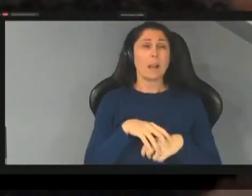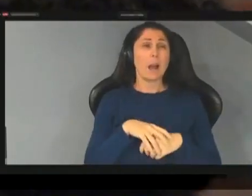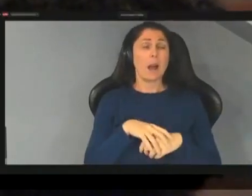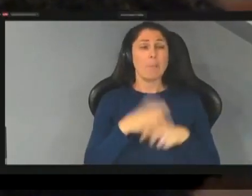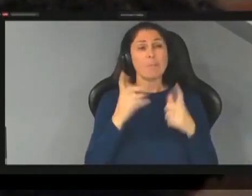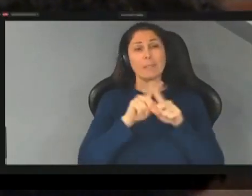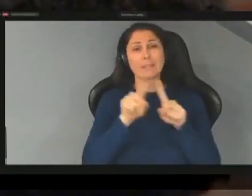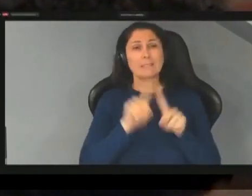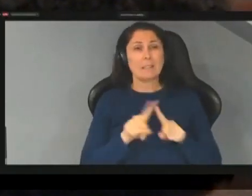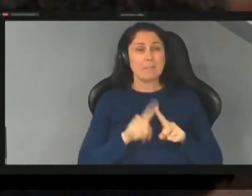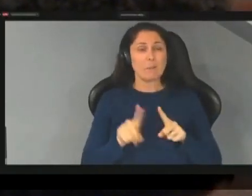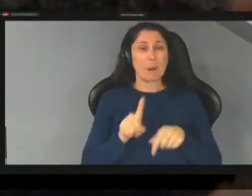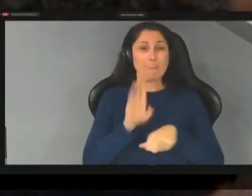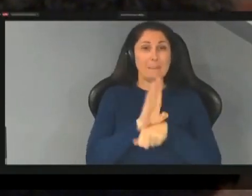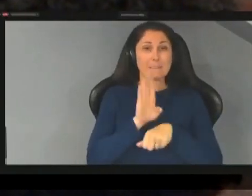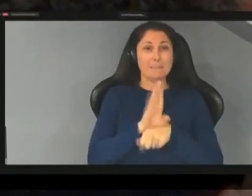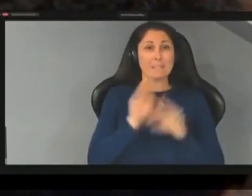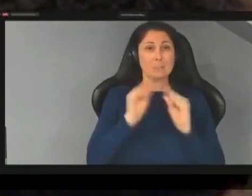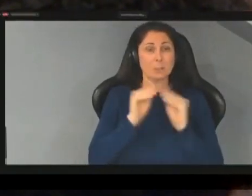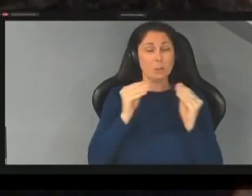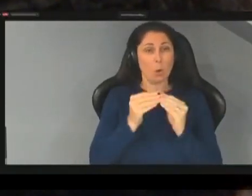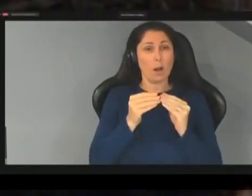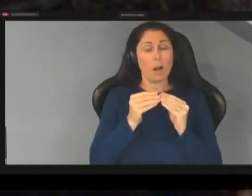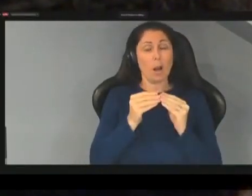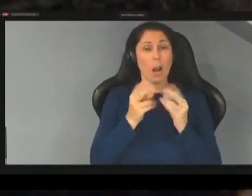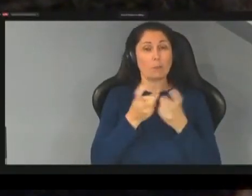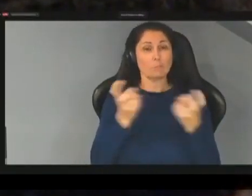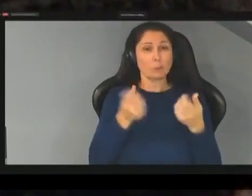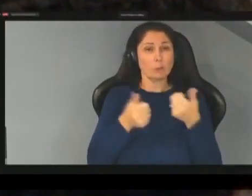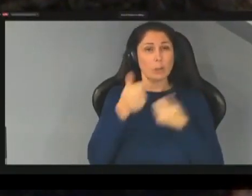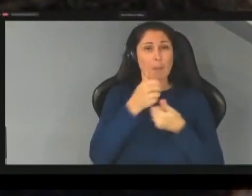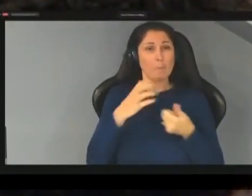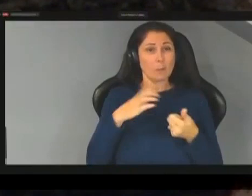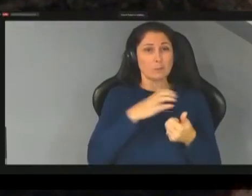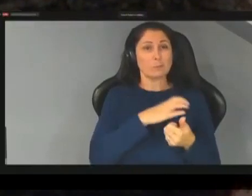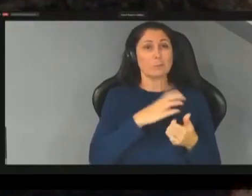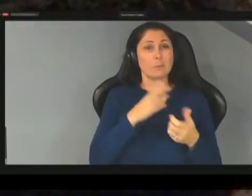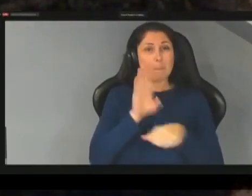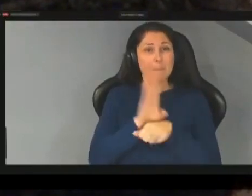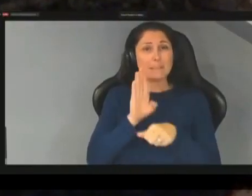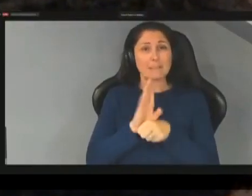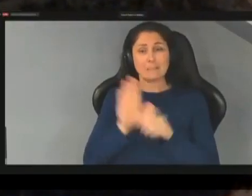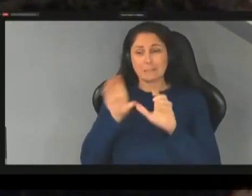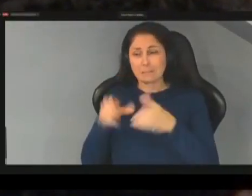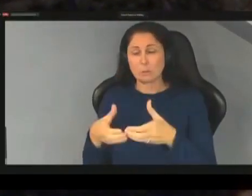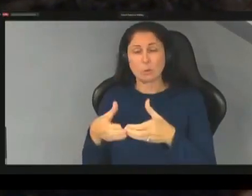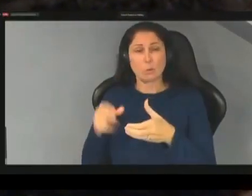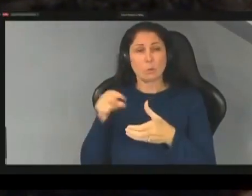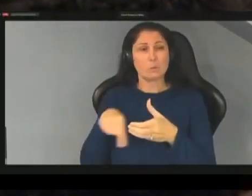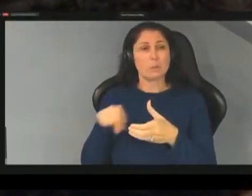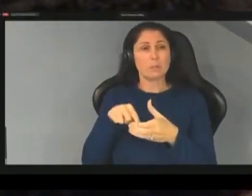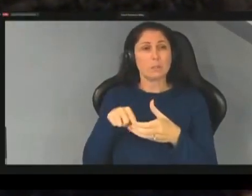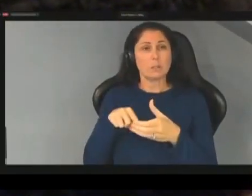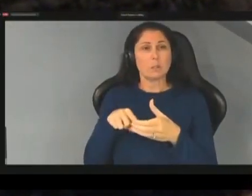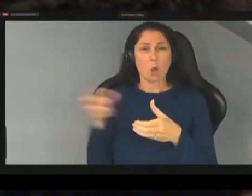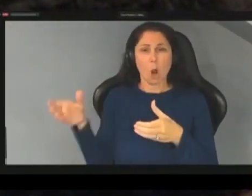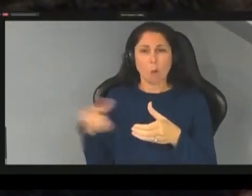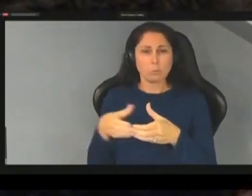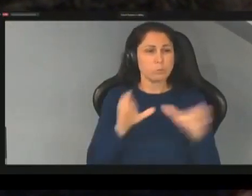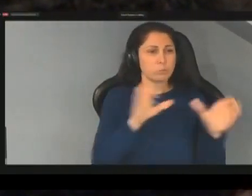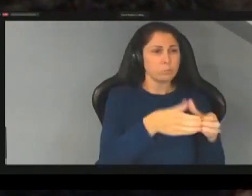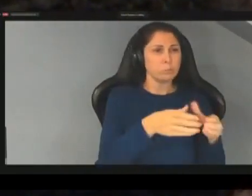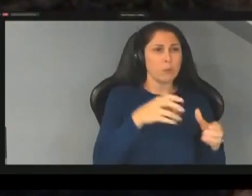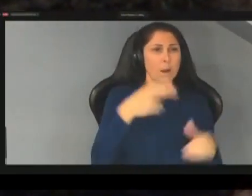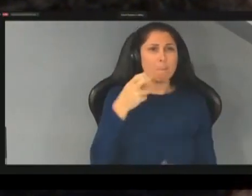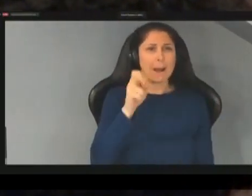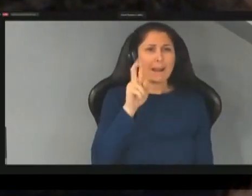different business organization, chambers of commerce, neighborhood, business neighborhood groups were pulled together and convened by Henry Horn